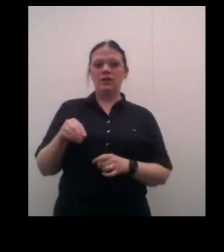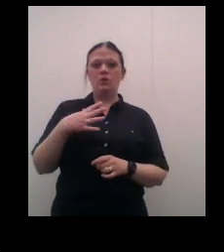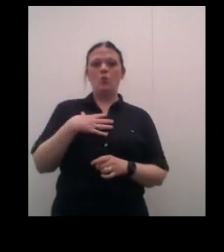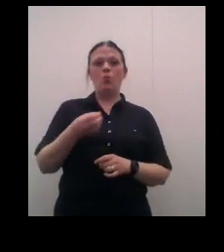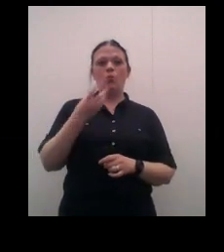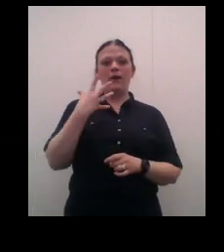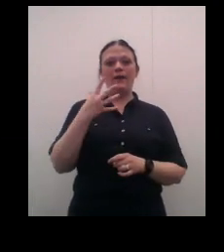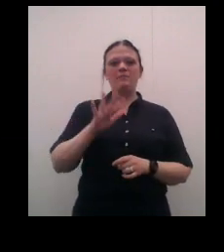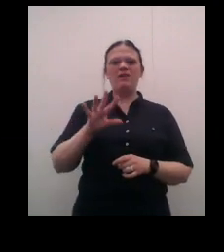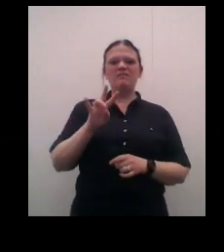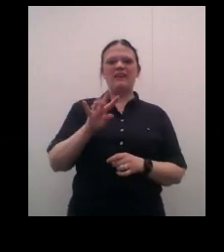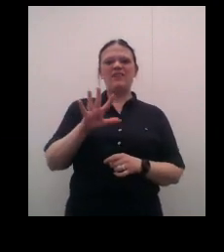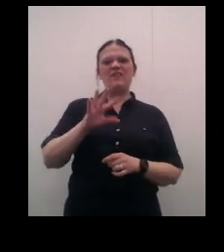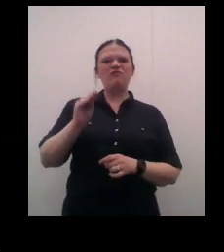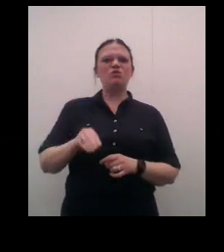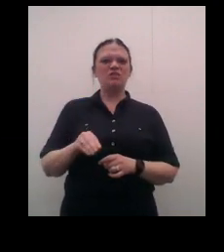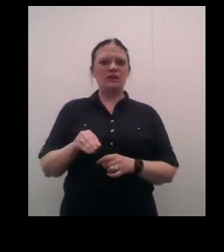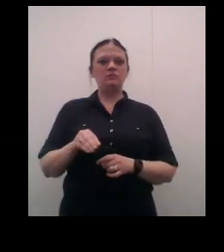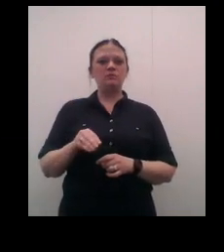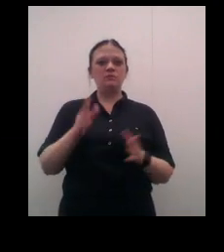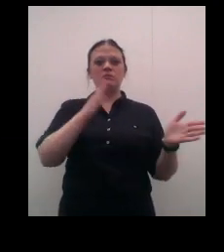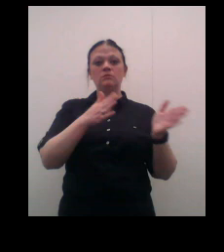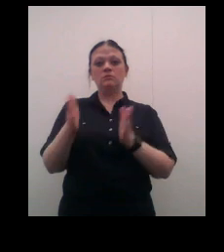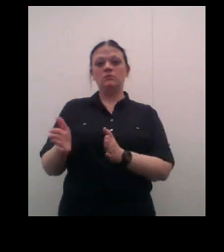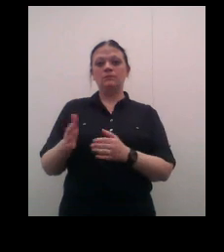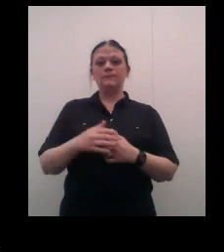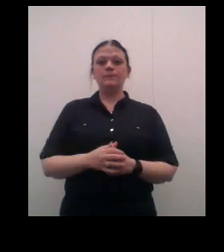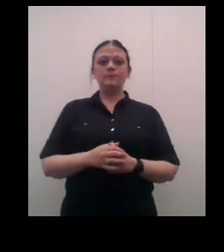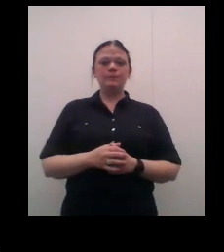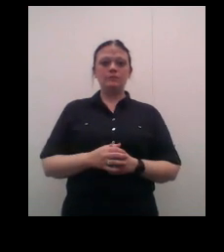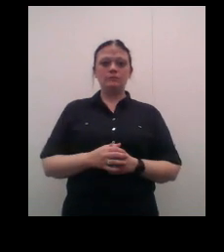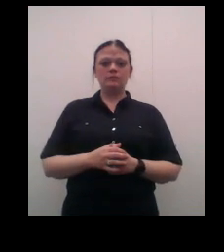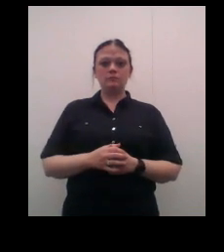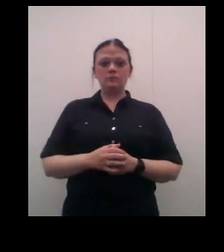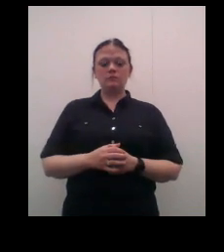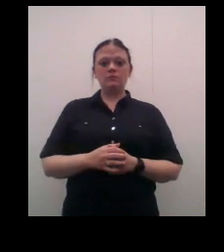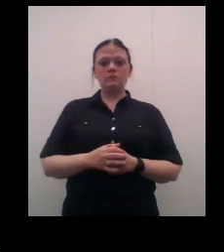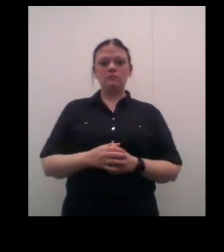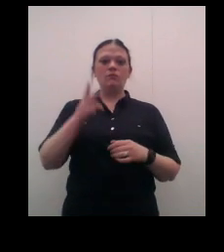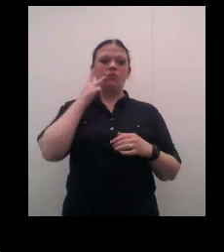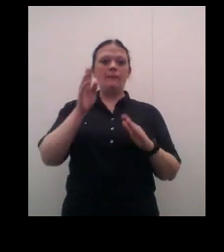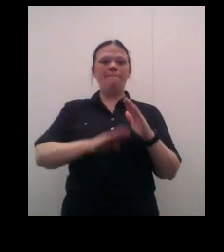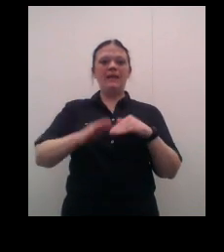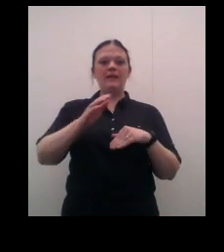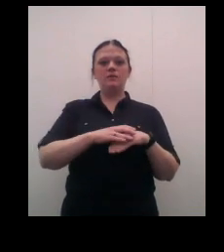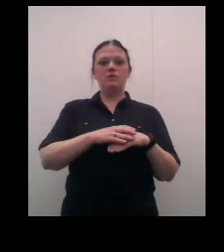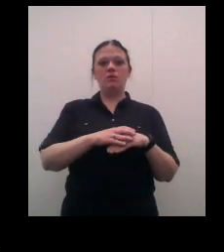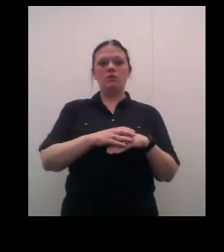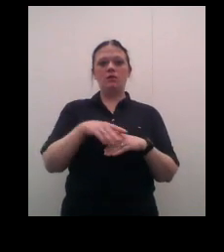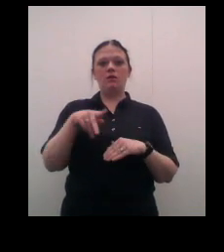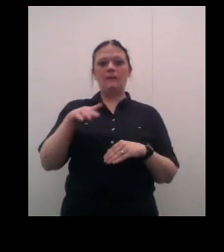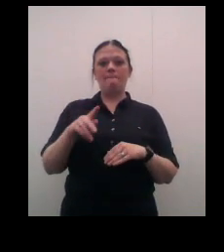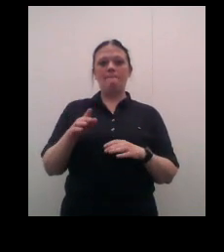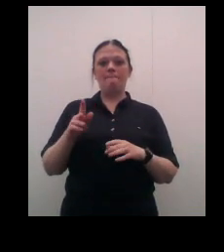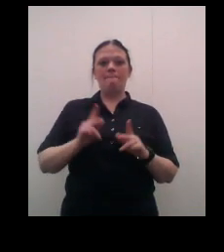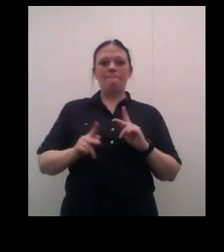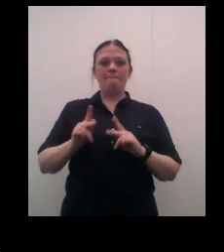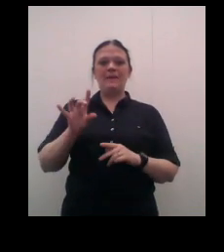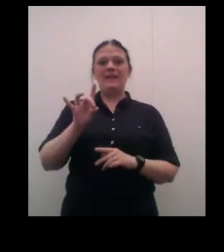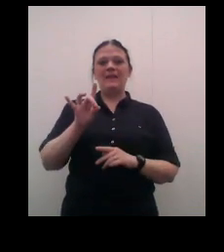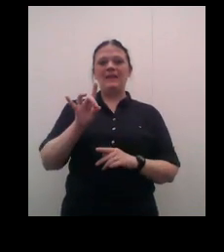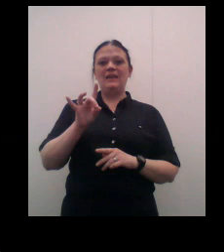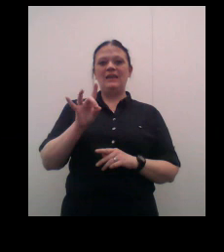make up about 75%. And then if you go to the next slide, you'll see it as it's based on the population. 80%